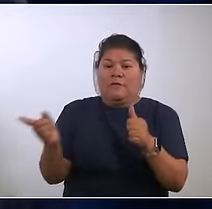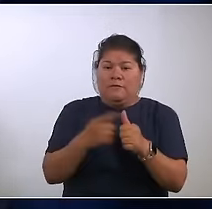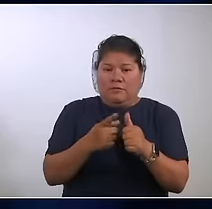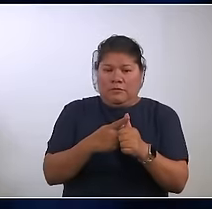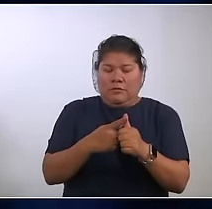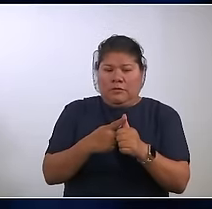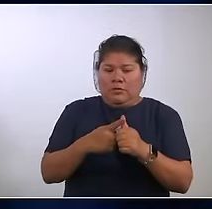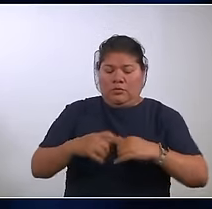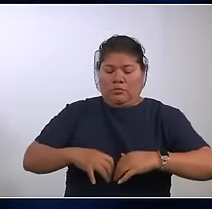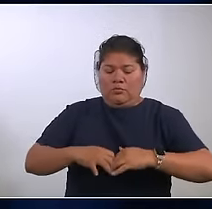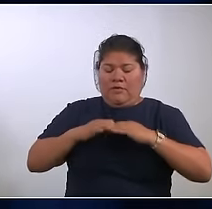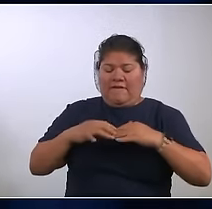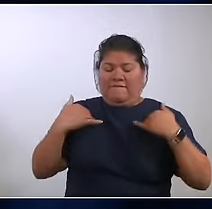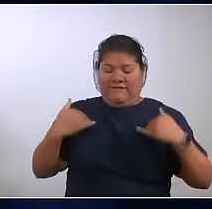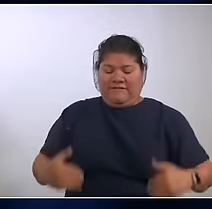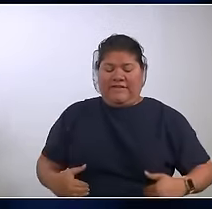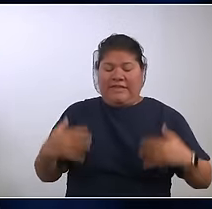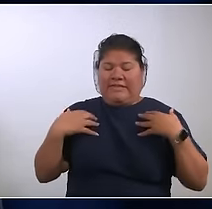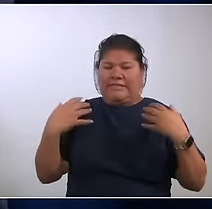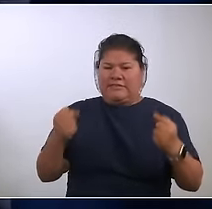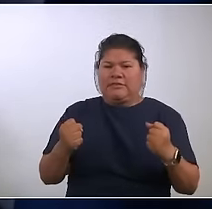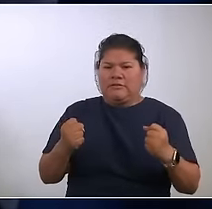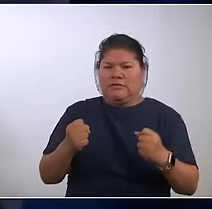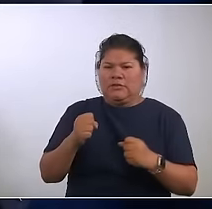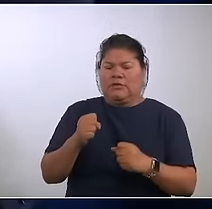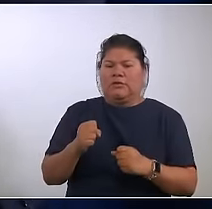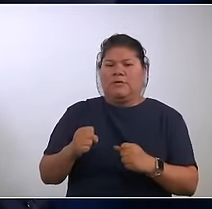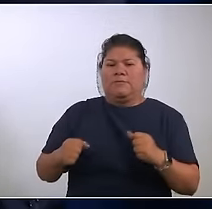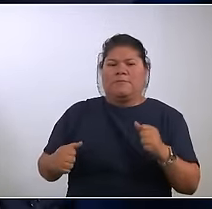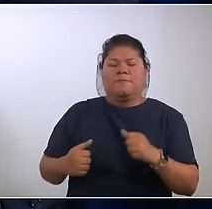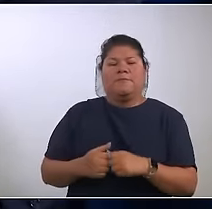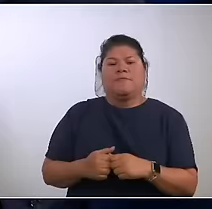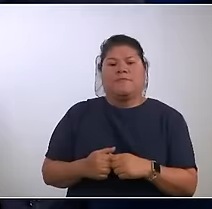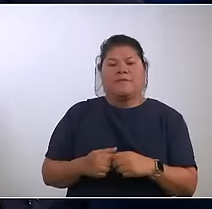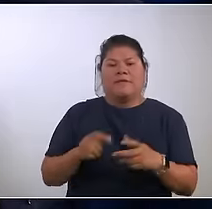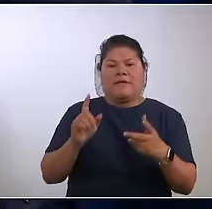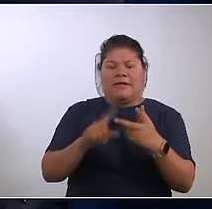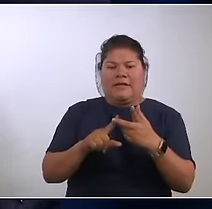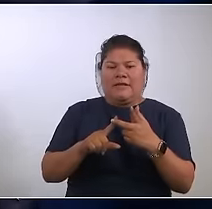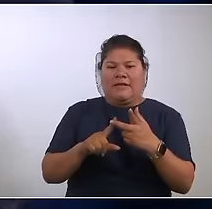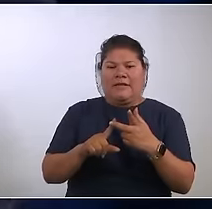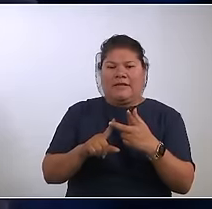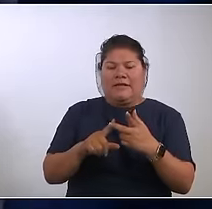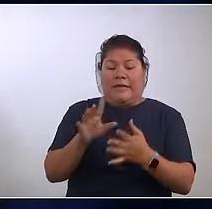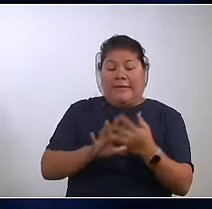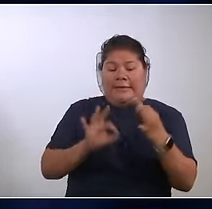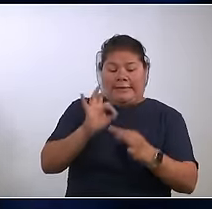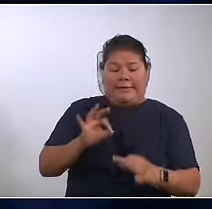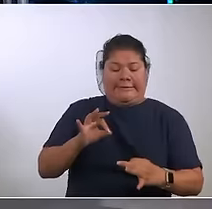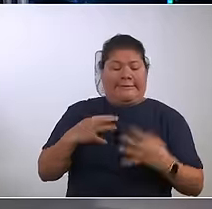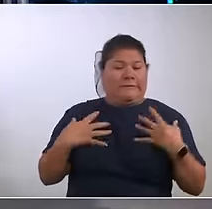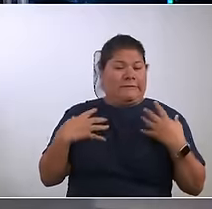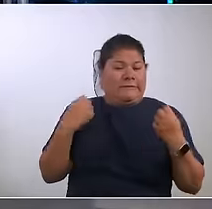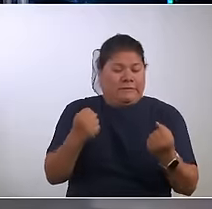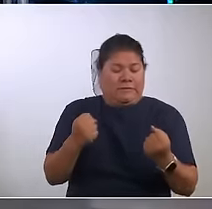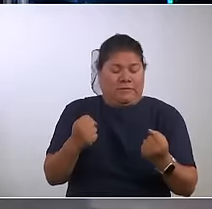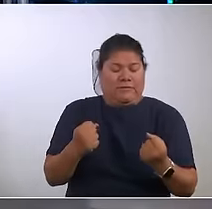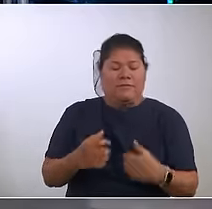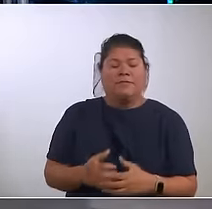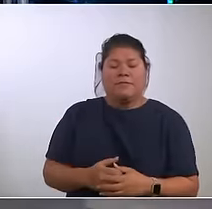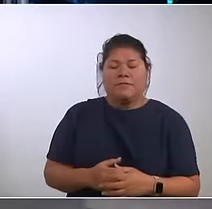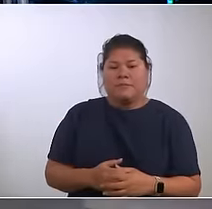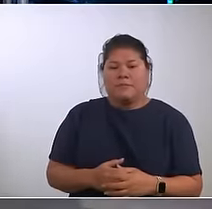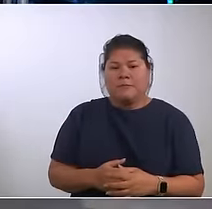una restauración física. First, it's a physical restoration. Entonces, una restauración espiritual. And then a